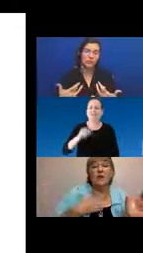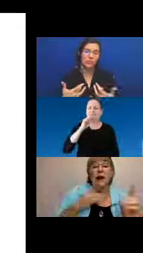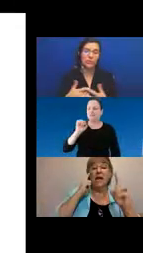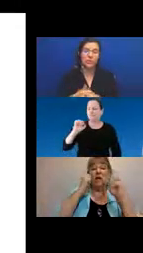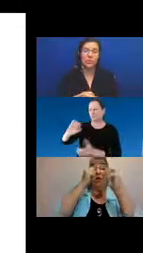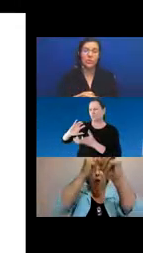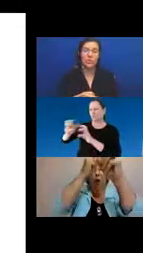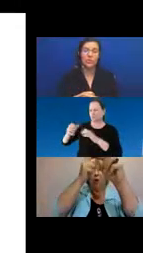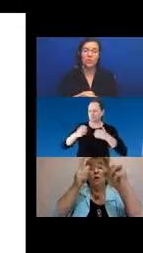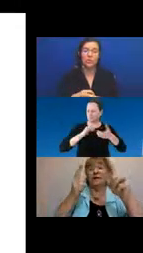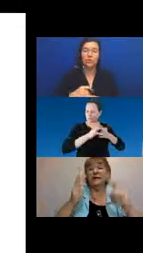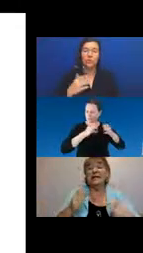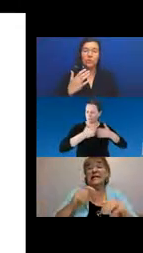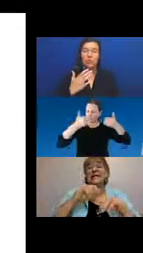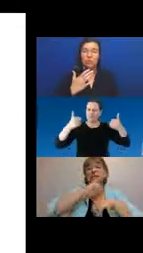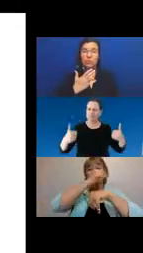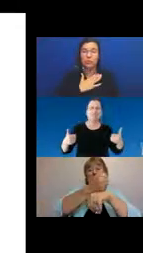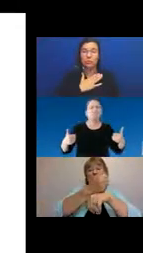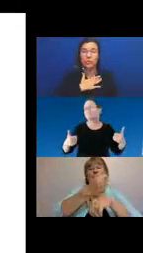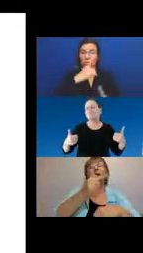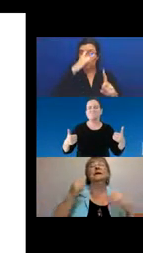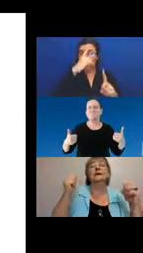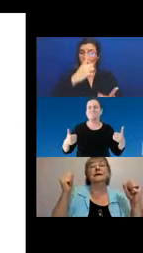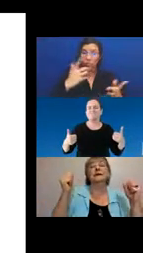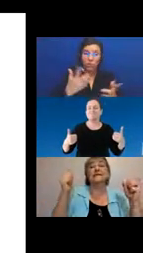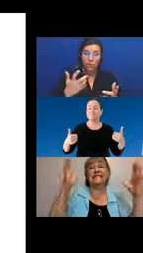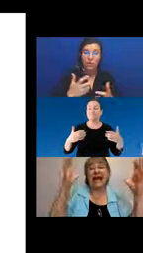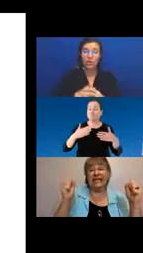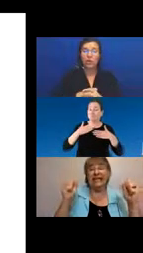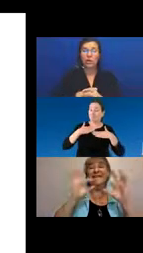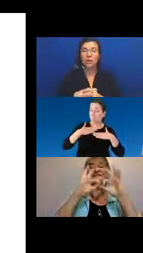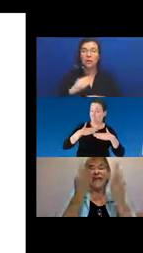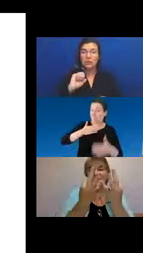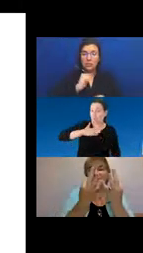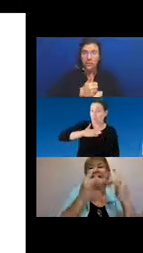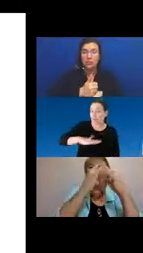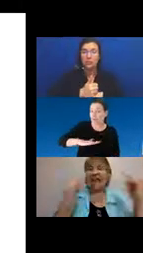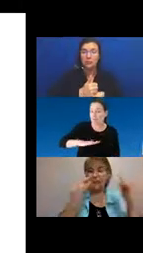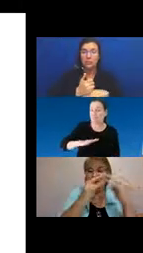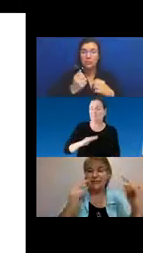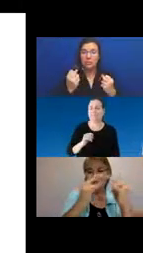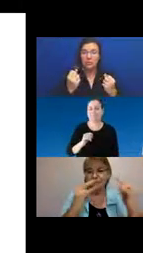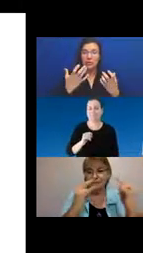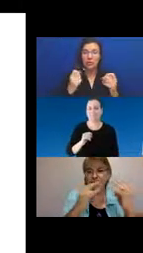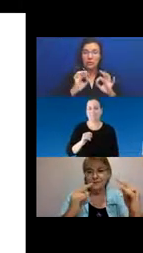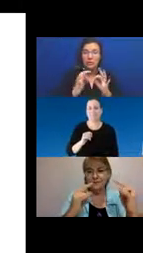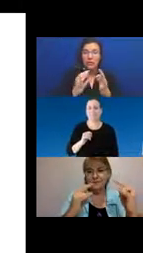So my goal is to set up signing family camps